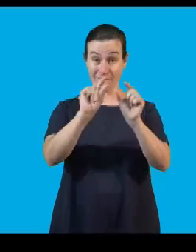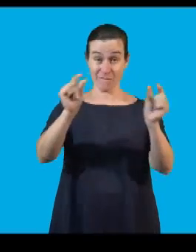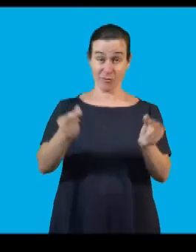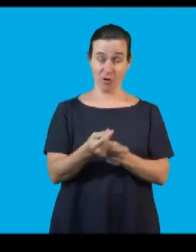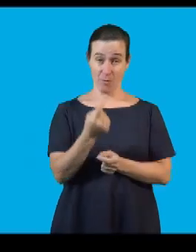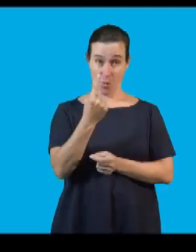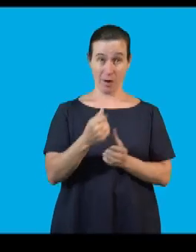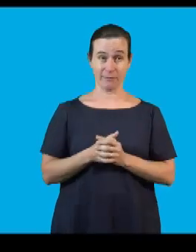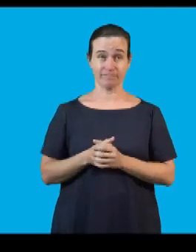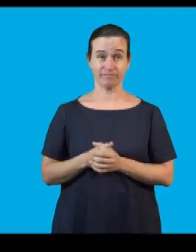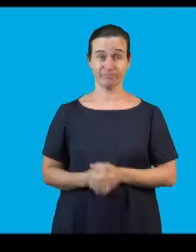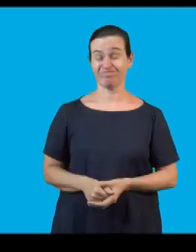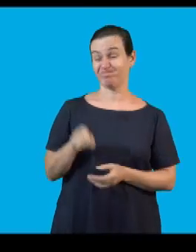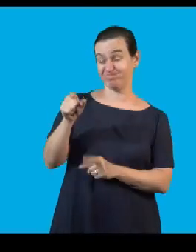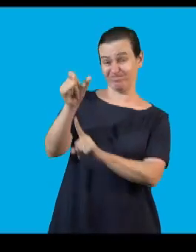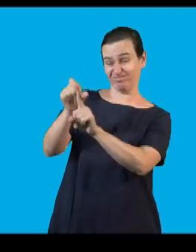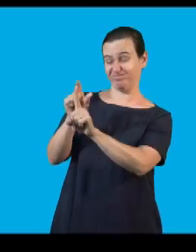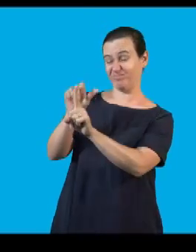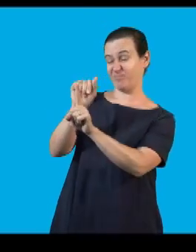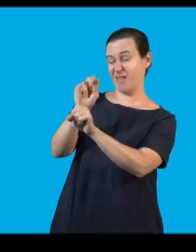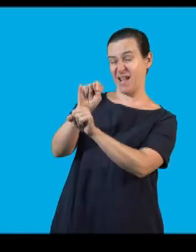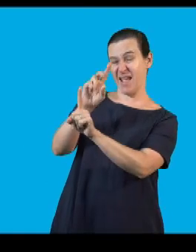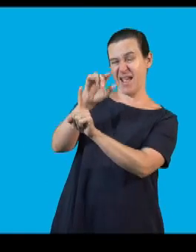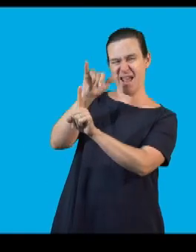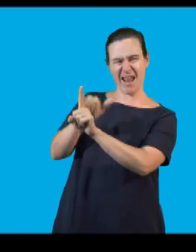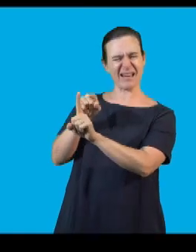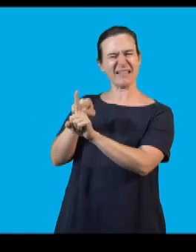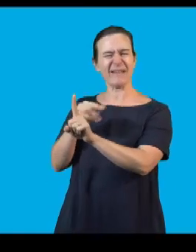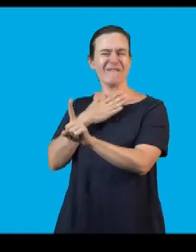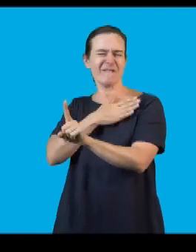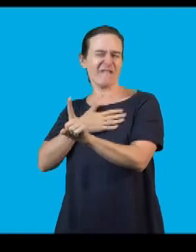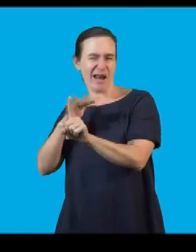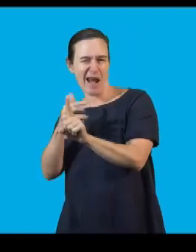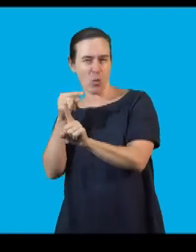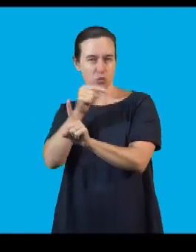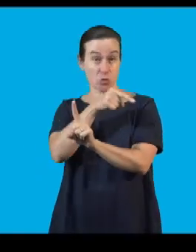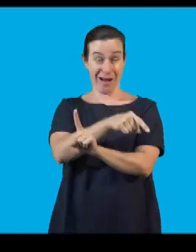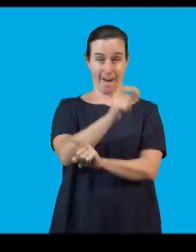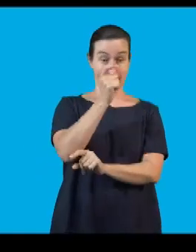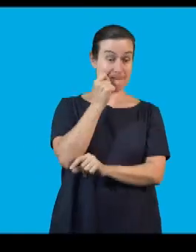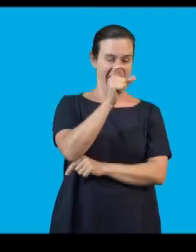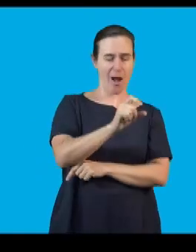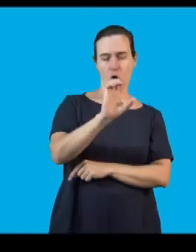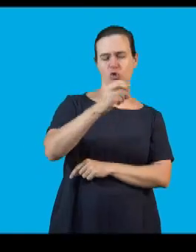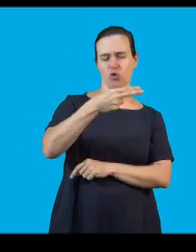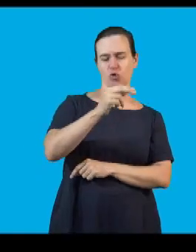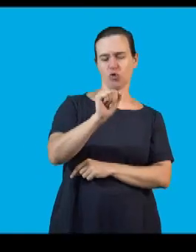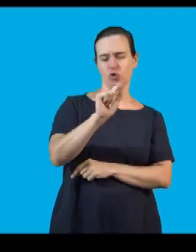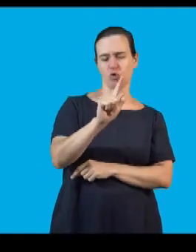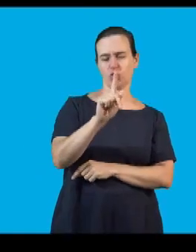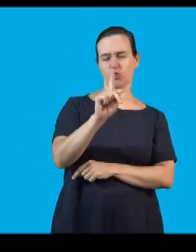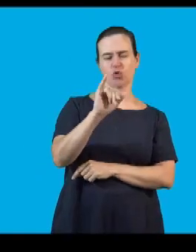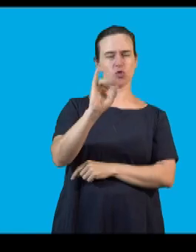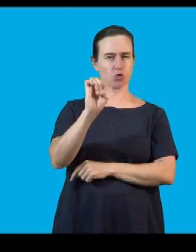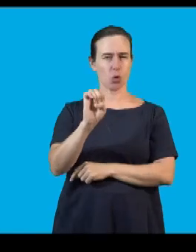to frame 1. Andy's feeling towards Chalky is, now remember, whenever you have feeling, you're looking at the emotive